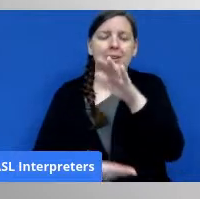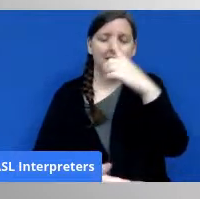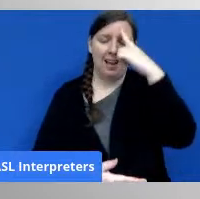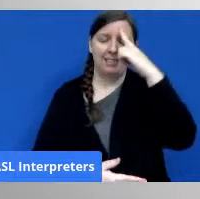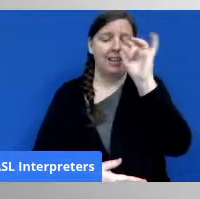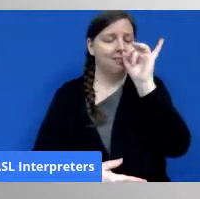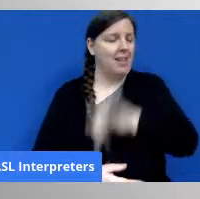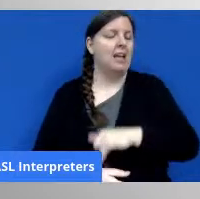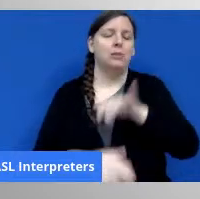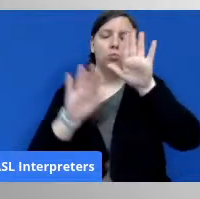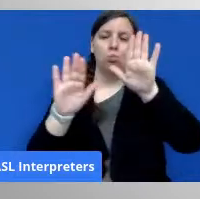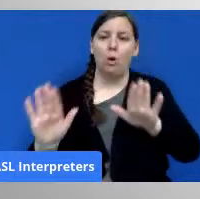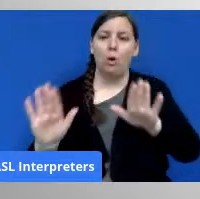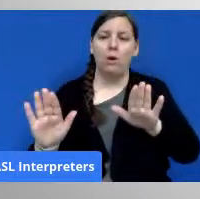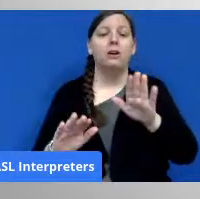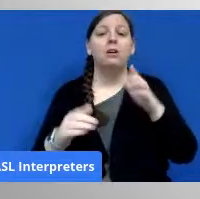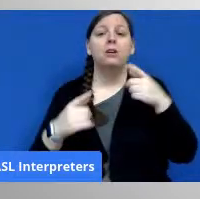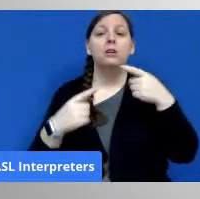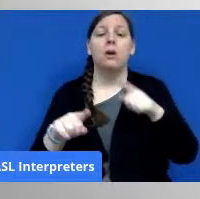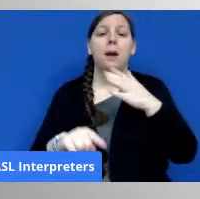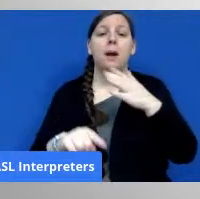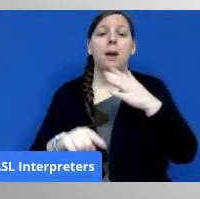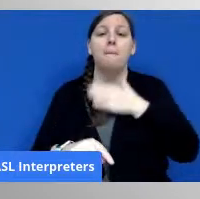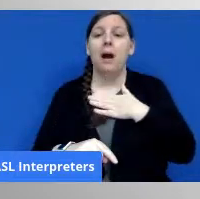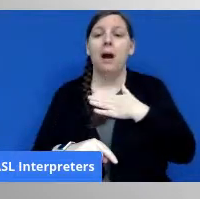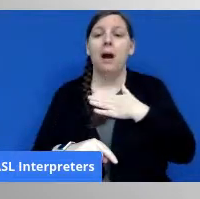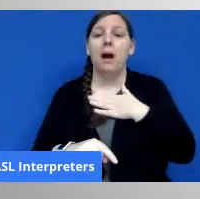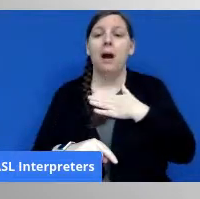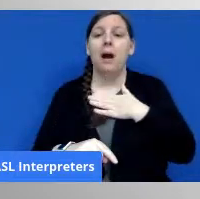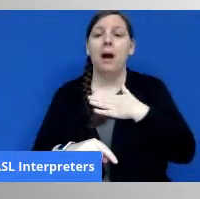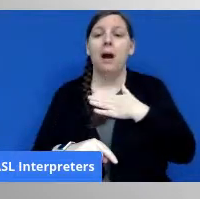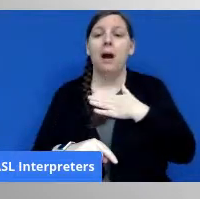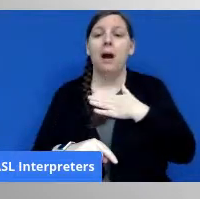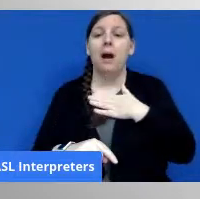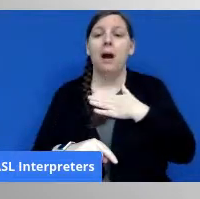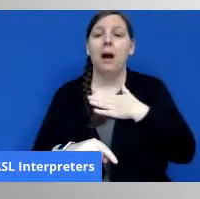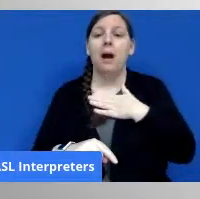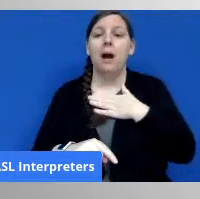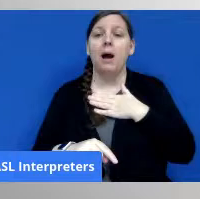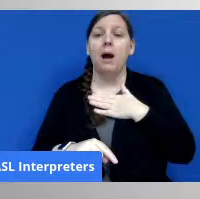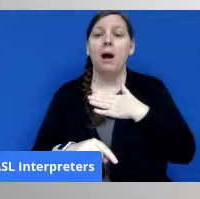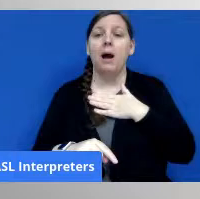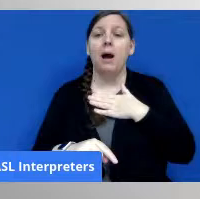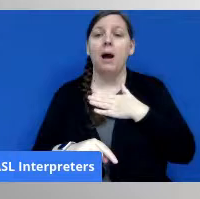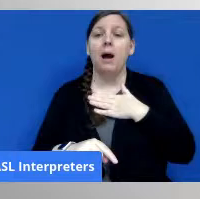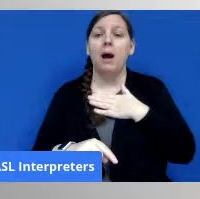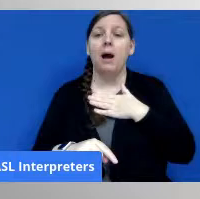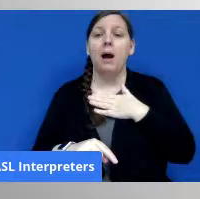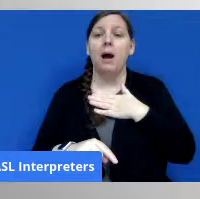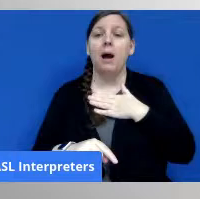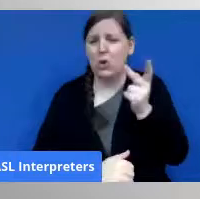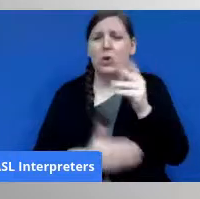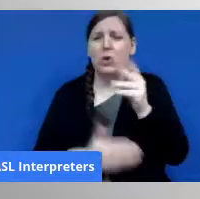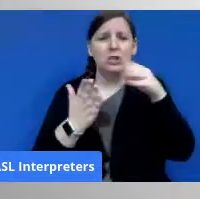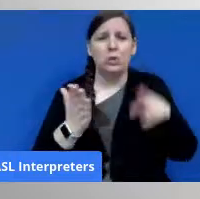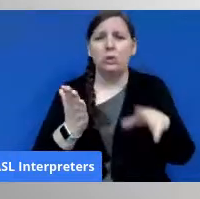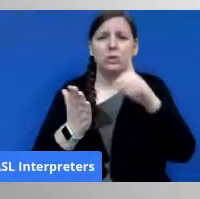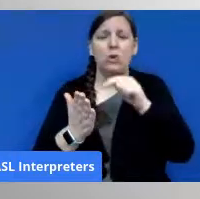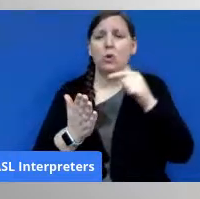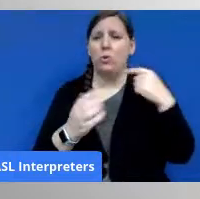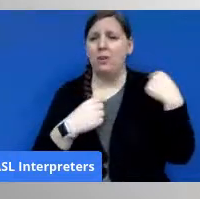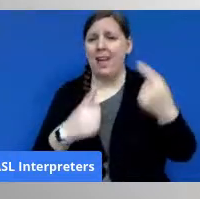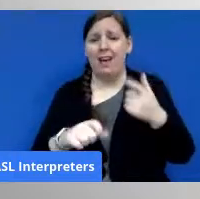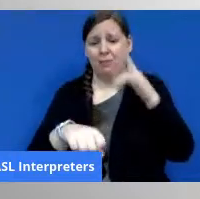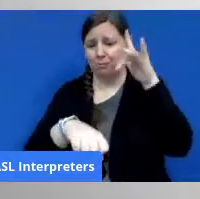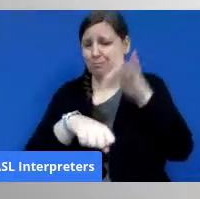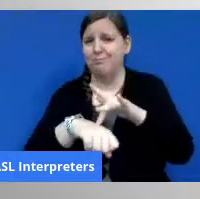Tech, there would be so few students who would ever step foot on the UGA campus. So I'm really excited that you